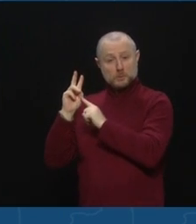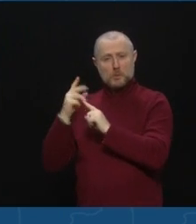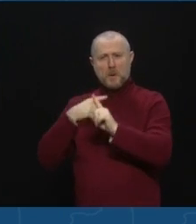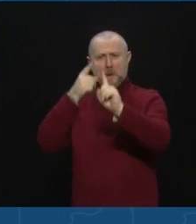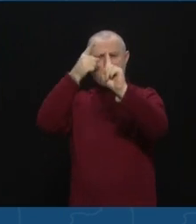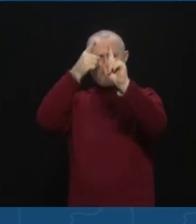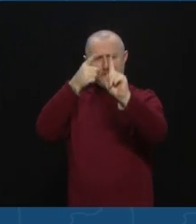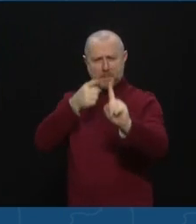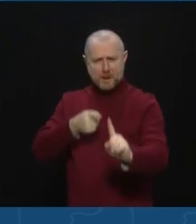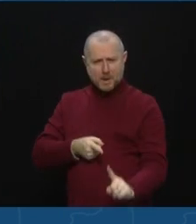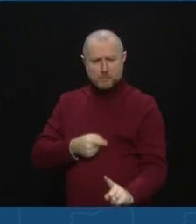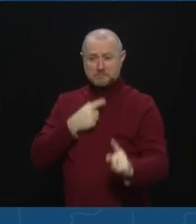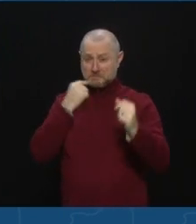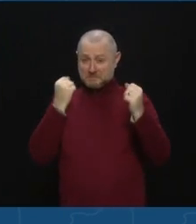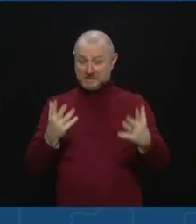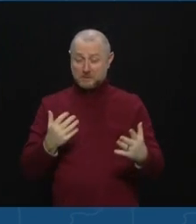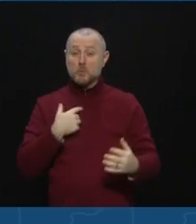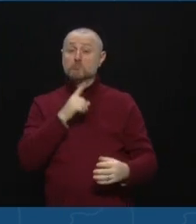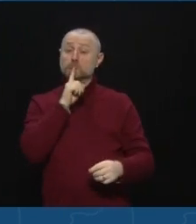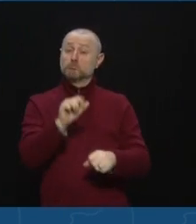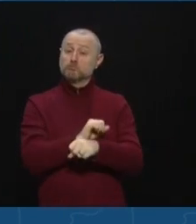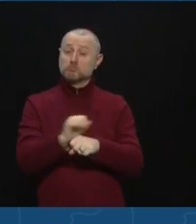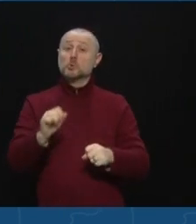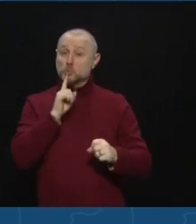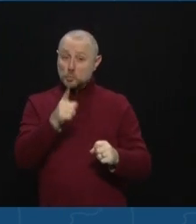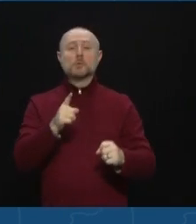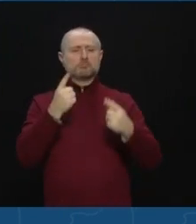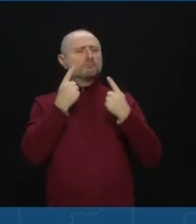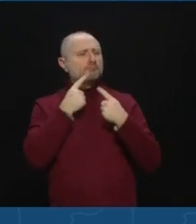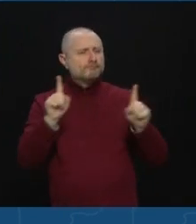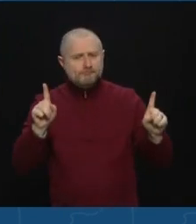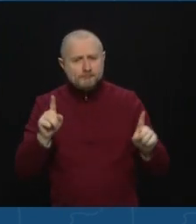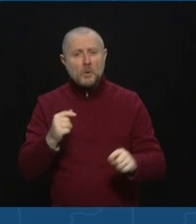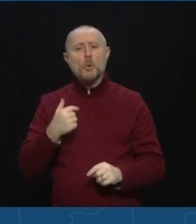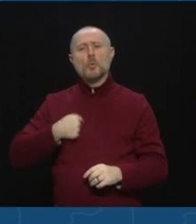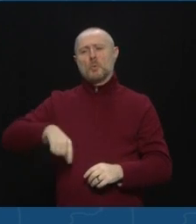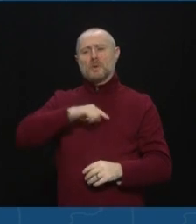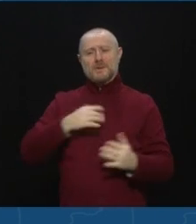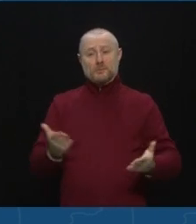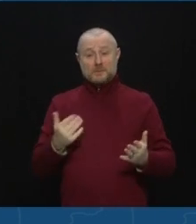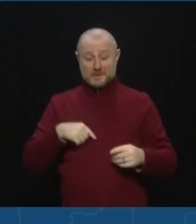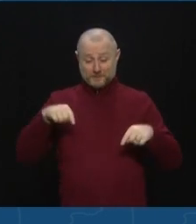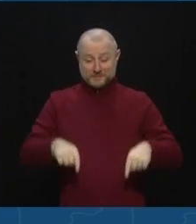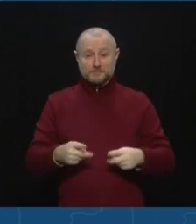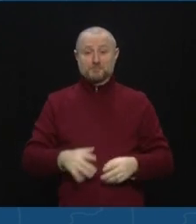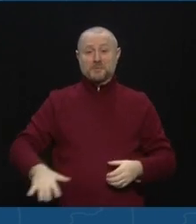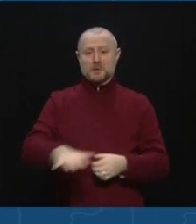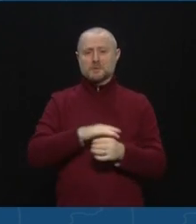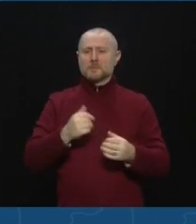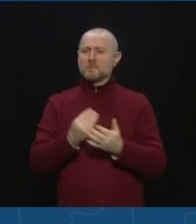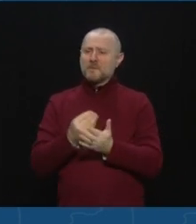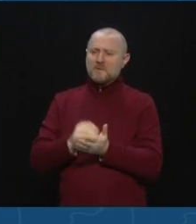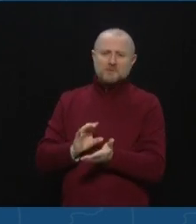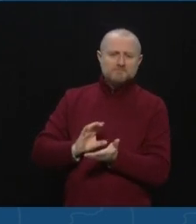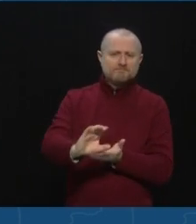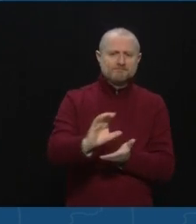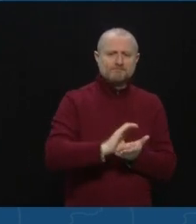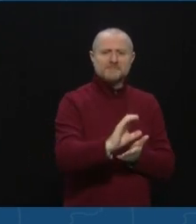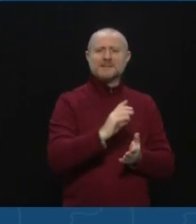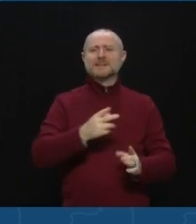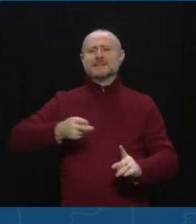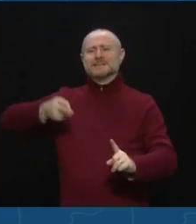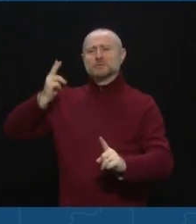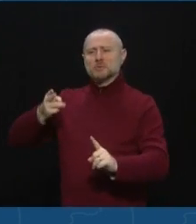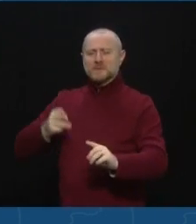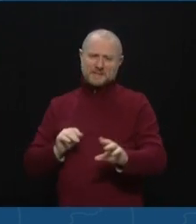they're realistic and achievable. And we're in a position to fully fund them by making historic investments like record aid